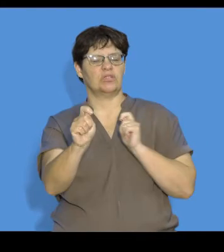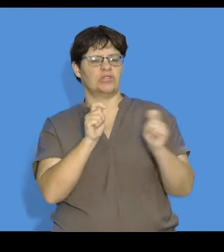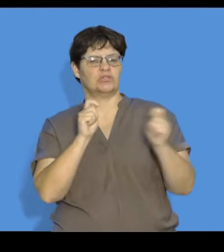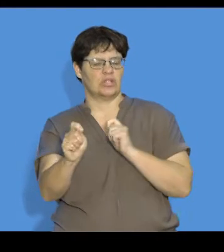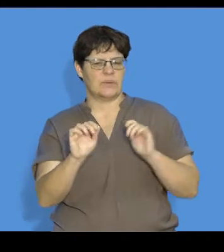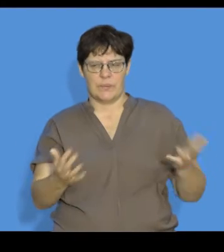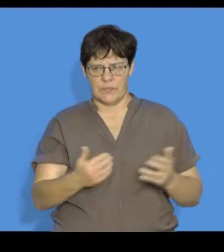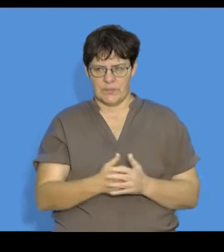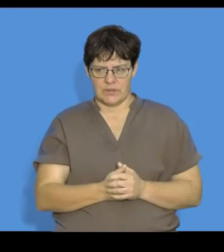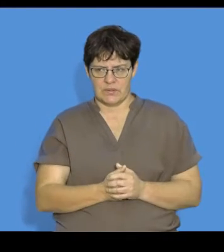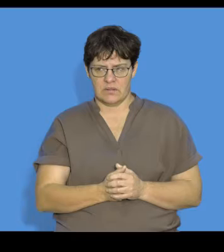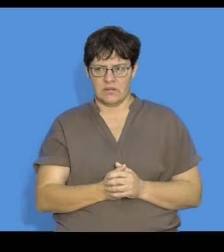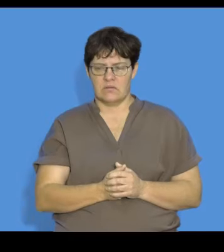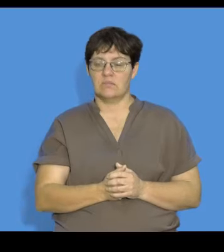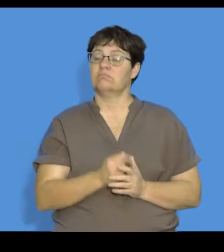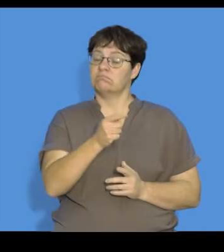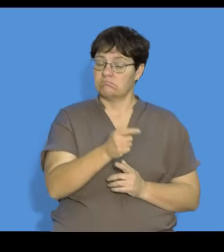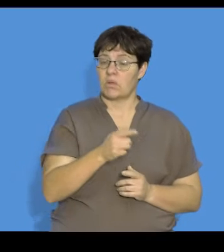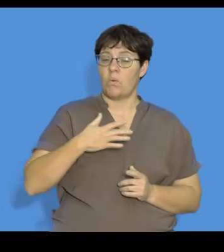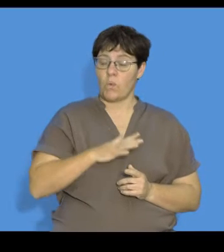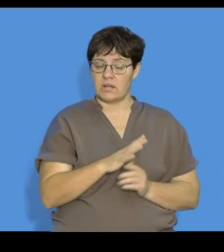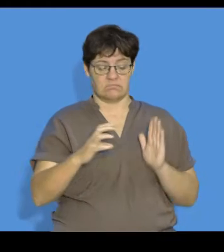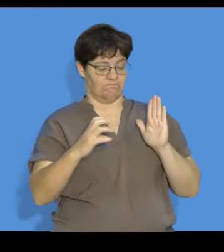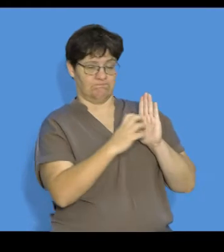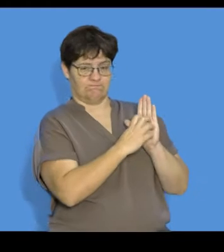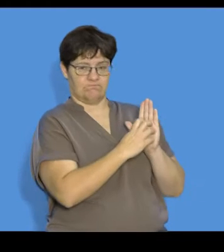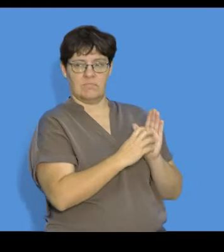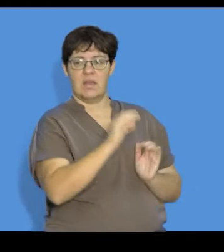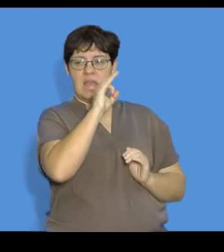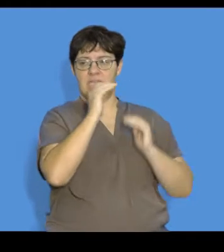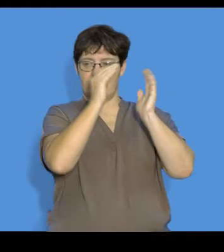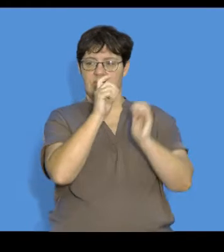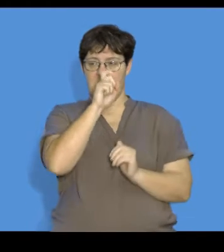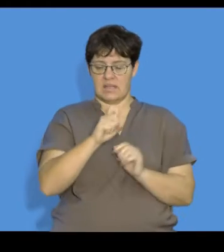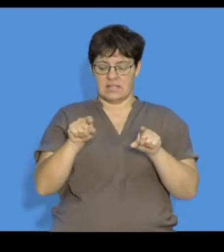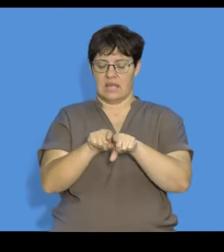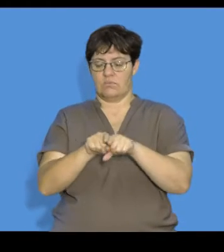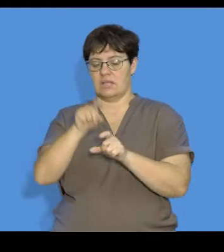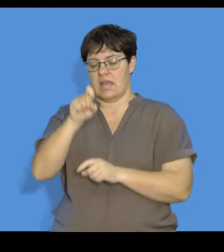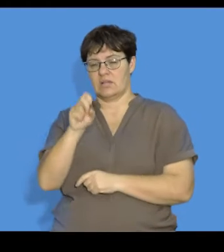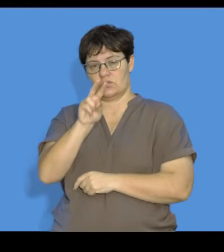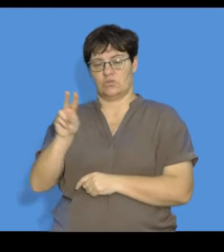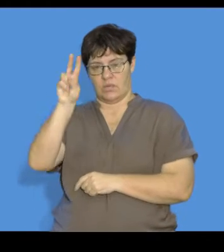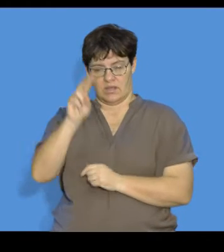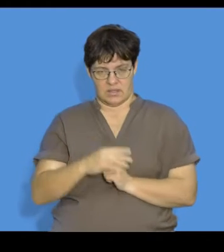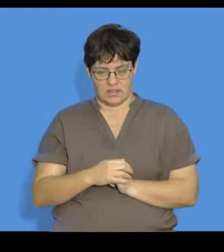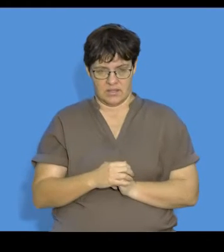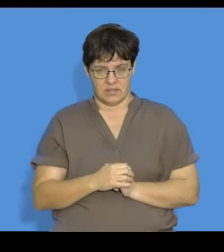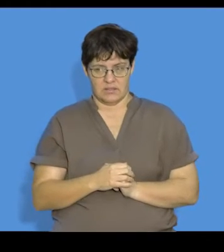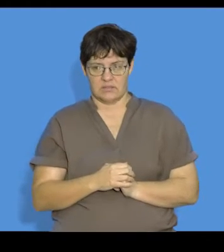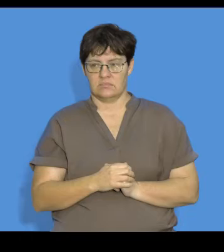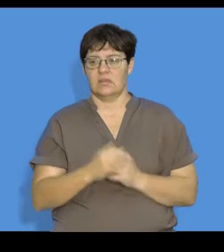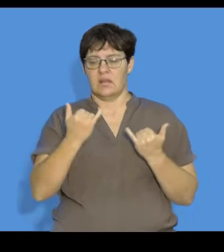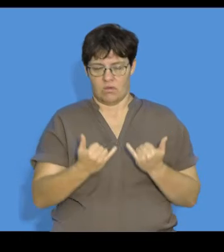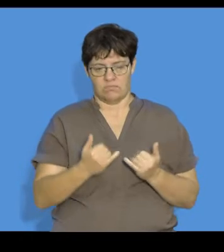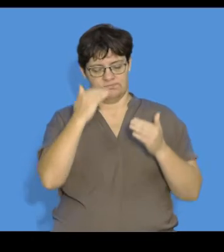change these parameters? The first question will want us to draw a graph of f of x is equals to x squared. And